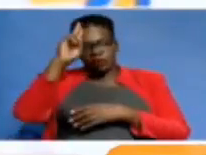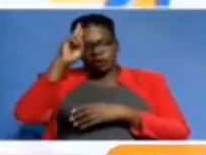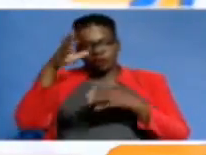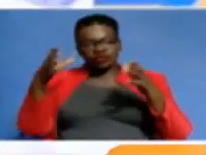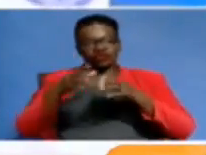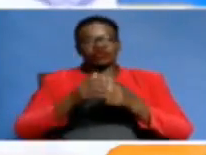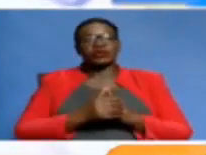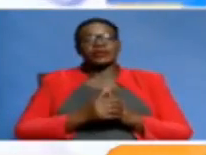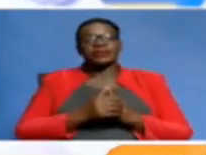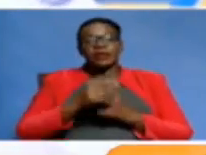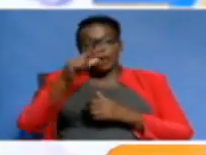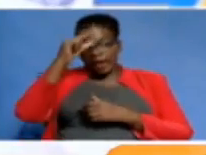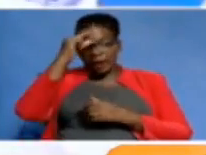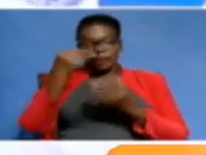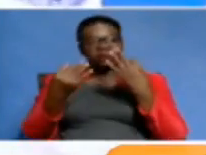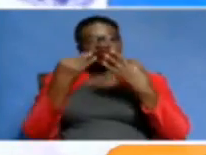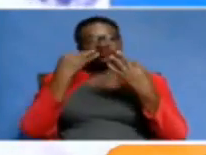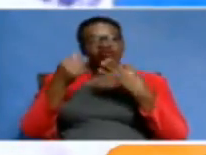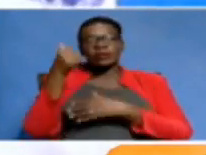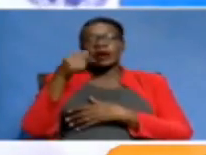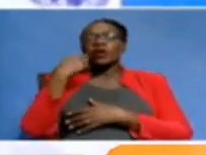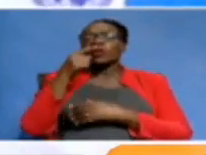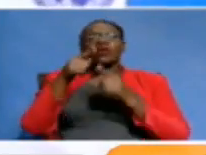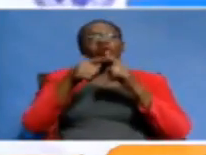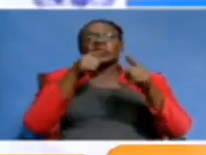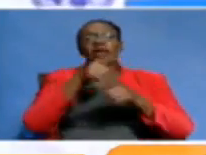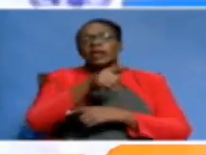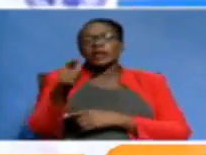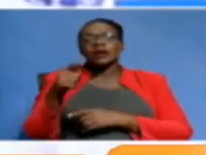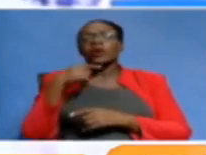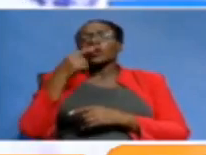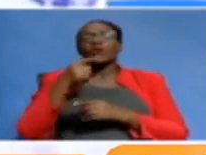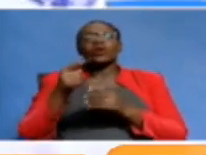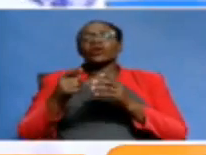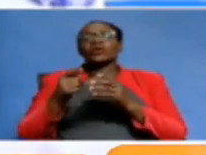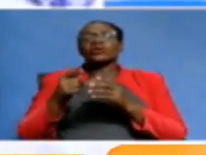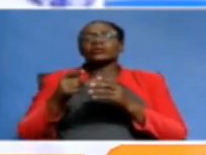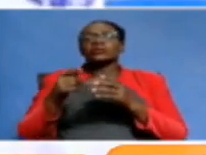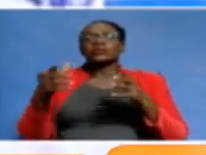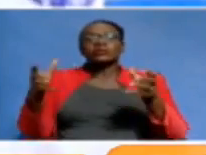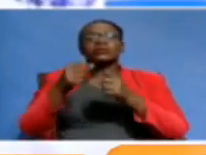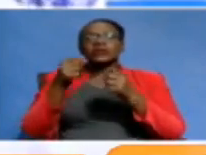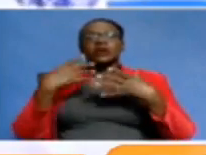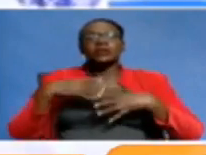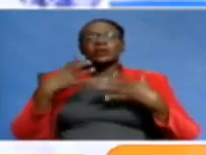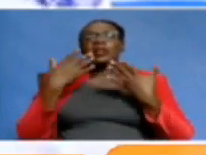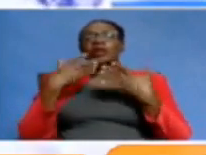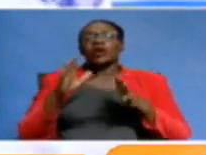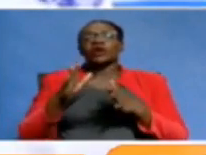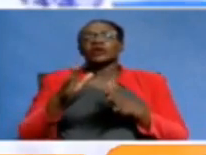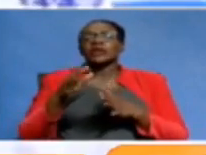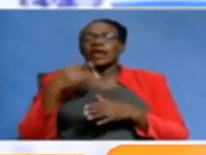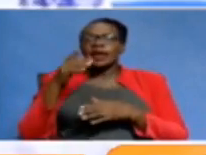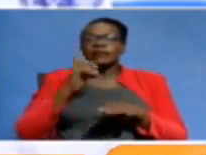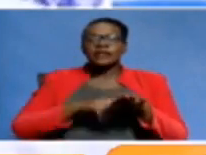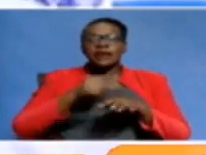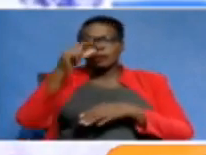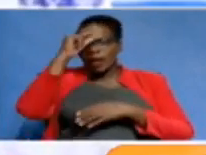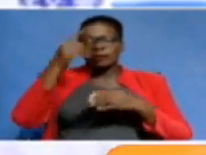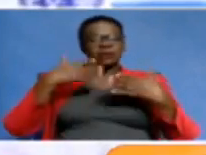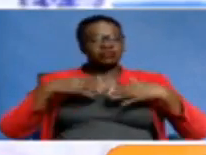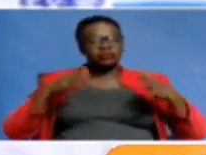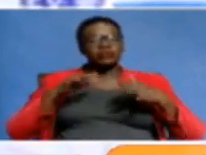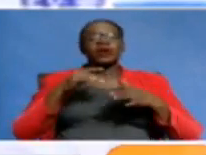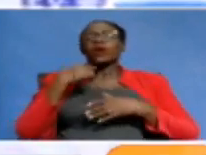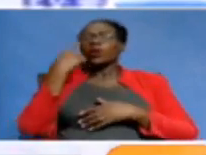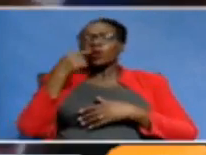Serikali hawajatuelezea ni nani wanaua hao watu, ni nani wanapoteza hao watu. Au kila mara kukicha wanasema si wao. Kama si serikali, basi ni